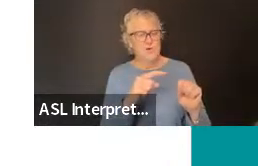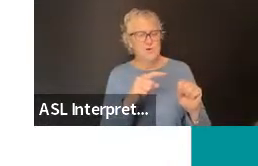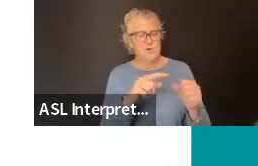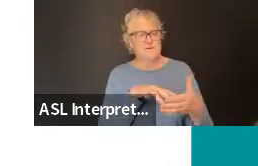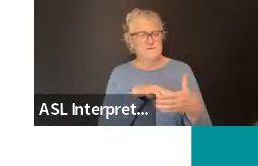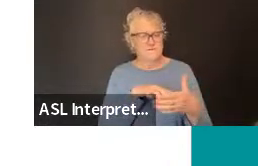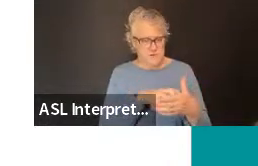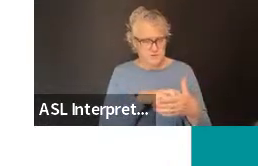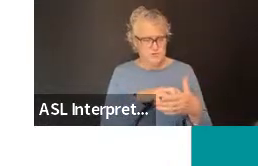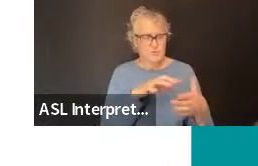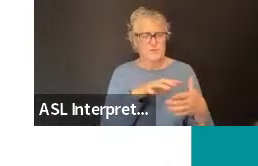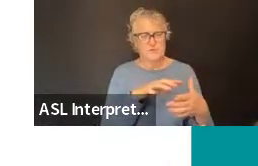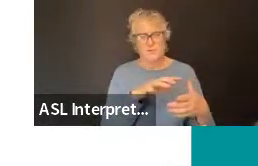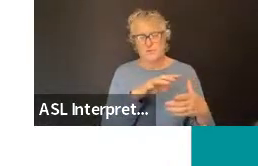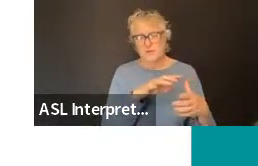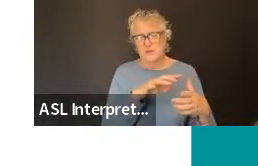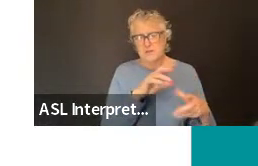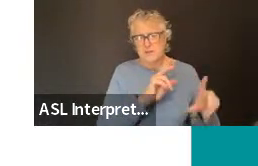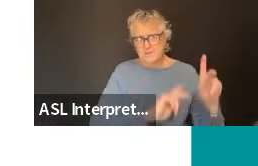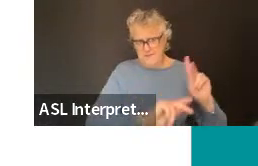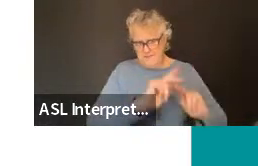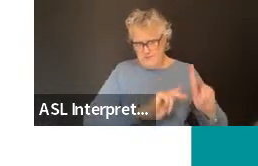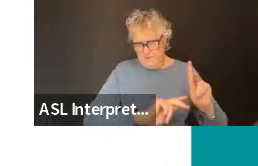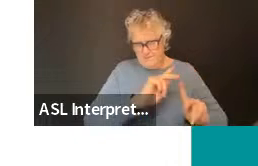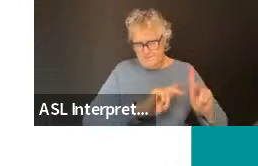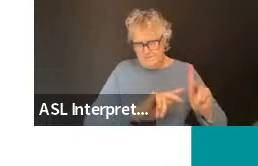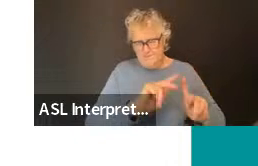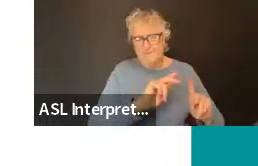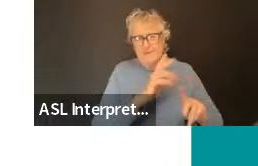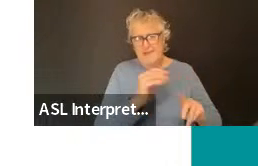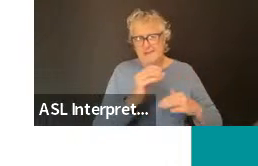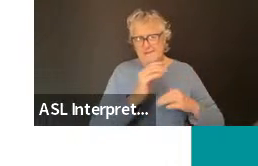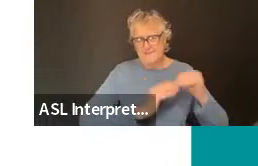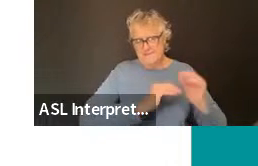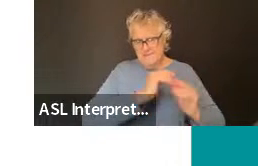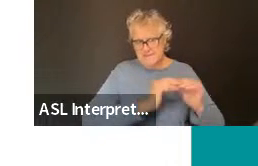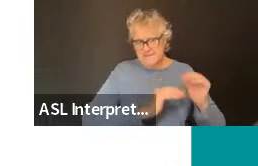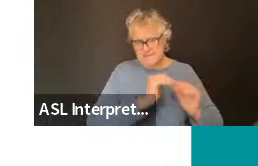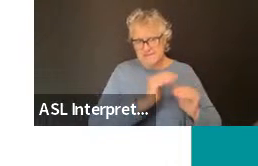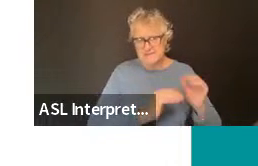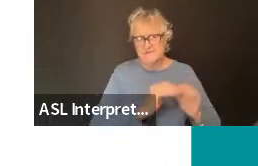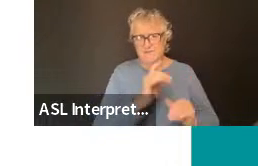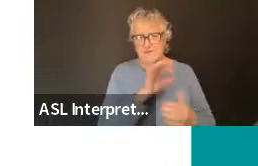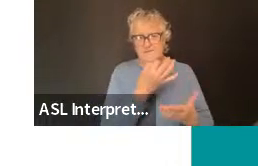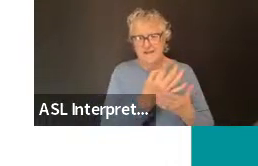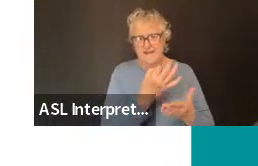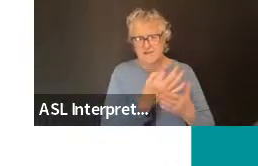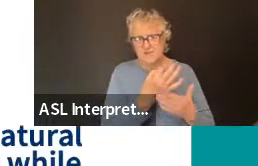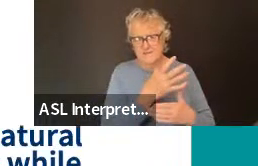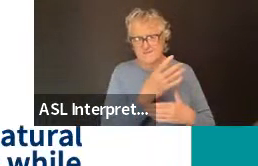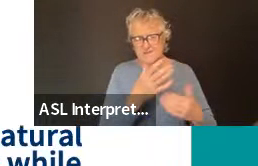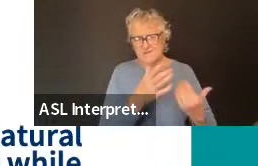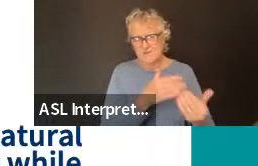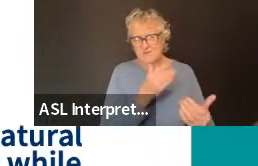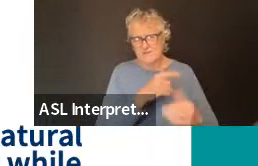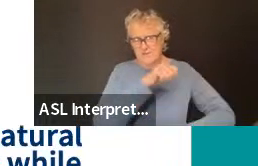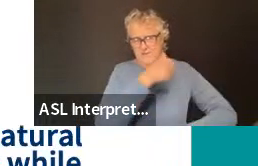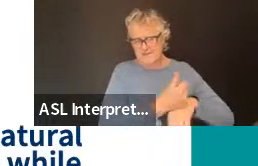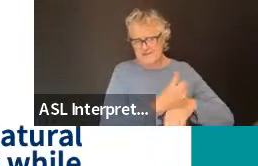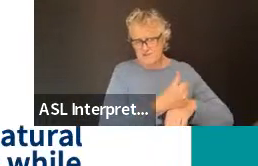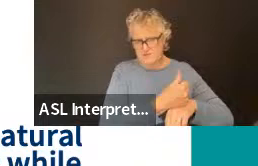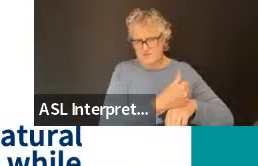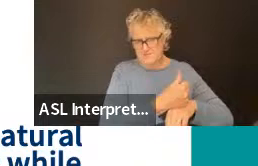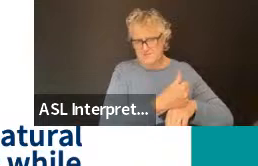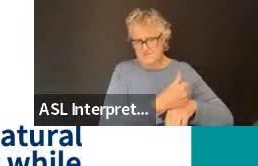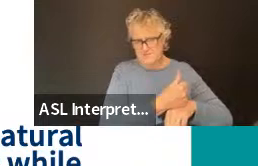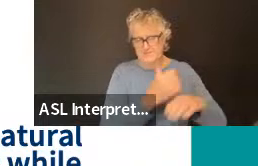team to communicate and follow up with the group about the design choices and the rationale behind it. Next slide, please.